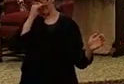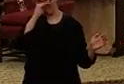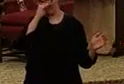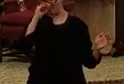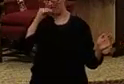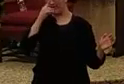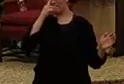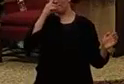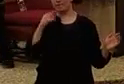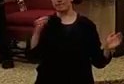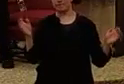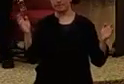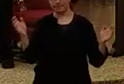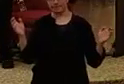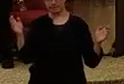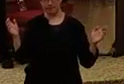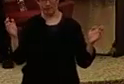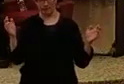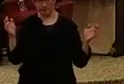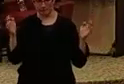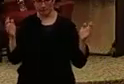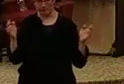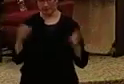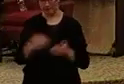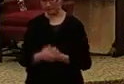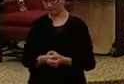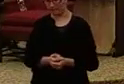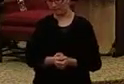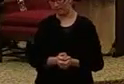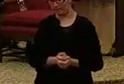Jesus. Hallelujah, Jesus.